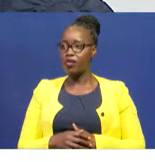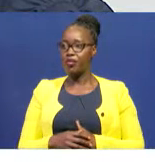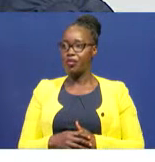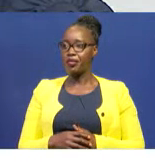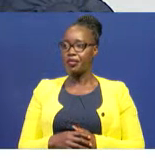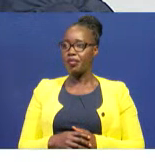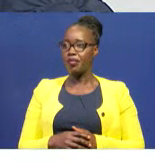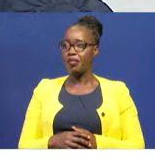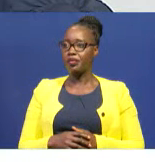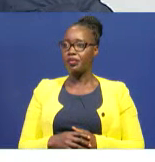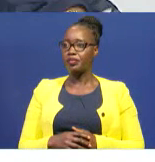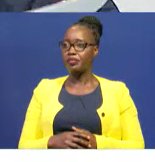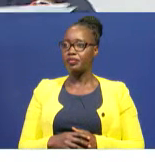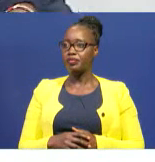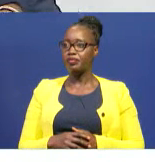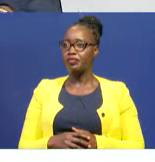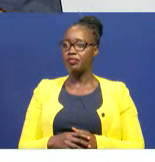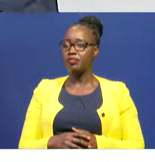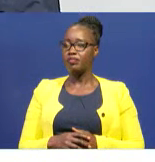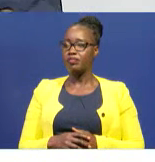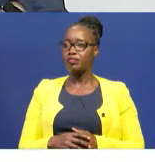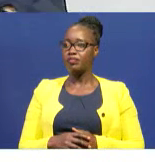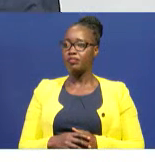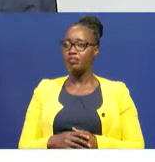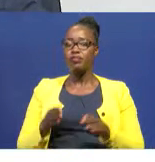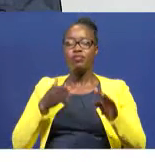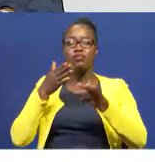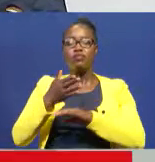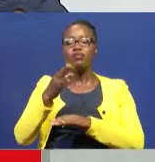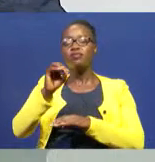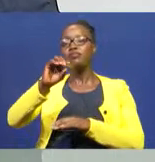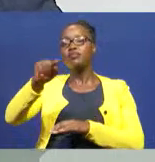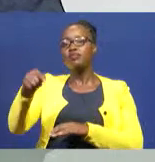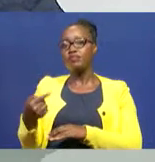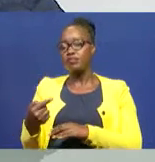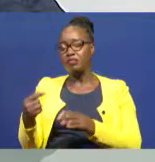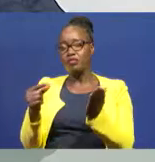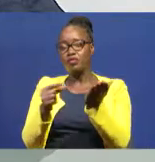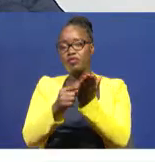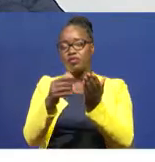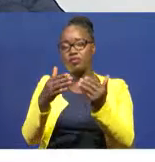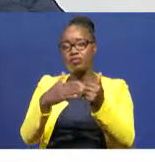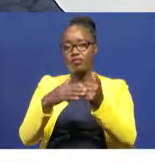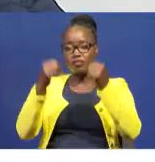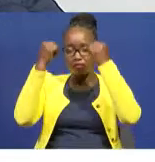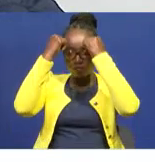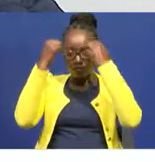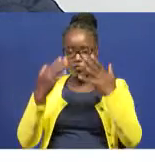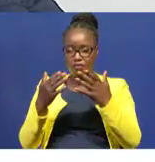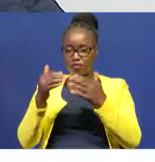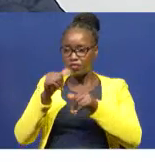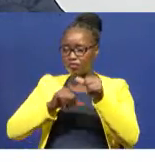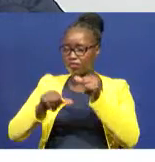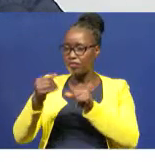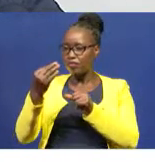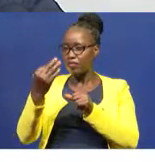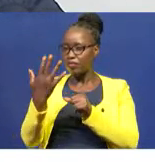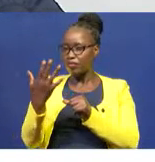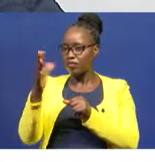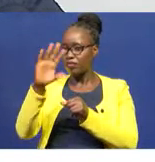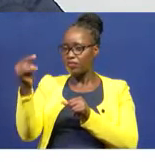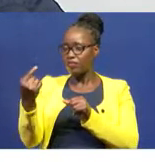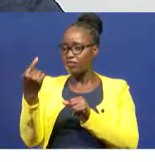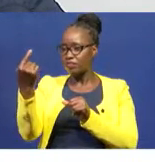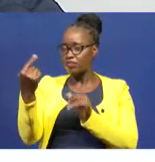is my handle. Now we kick it off with over 400,000 grade 9 learners, accounting for 35% of